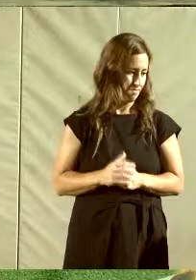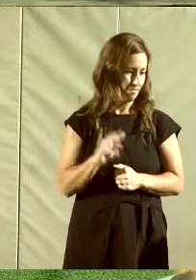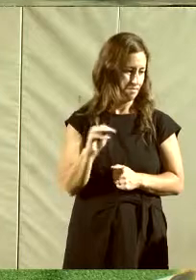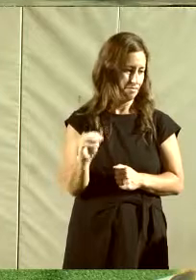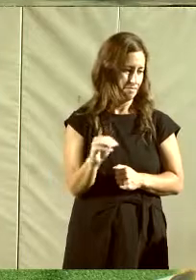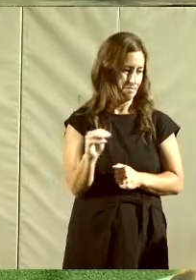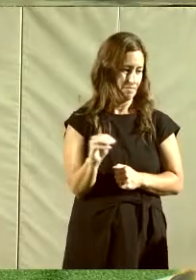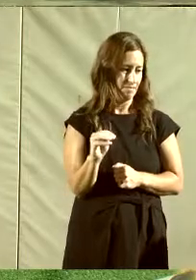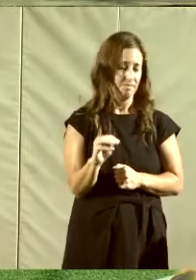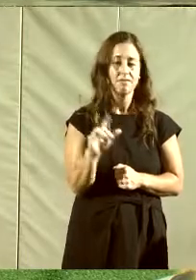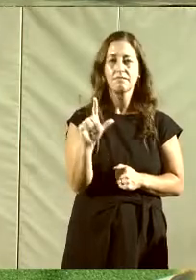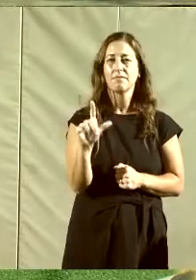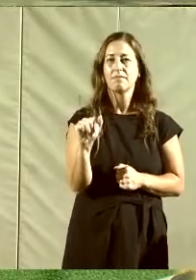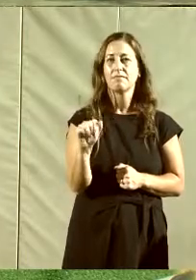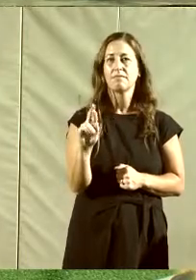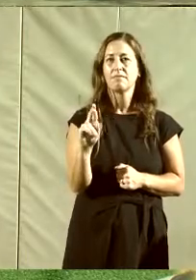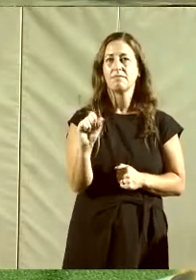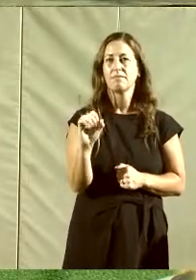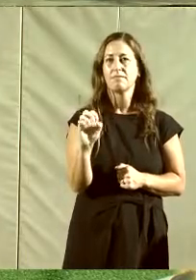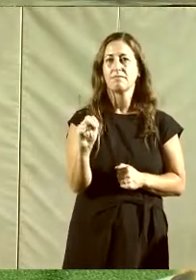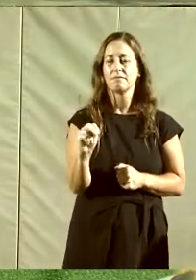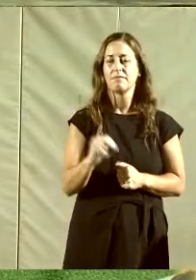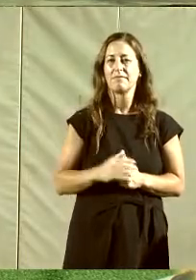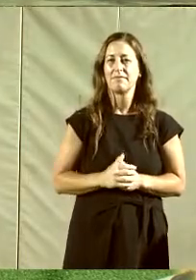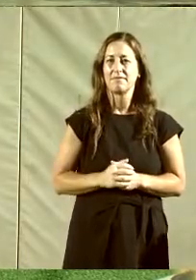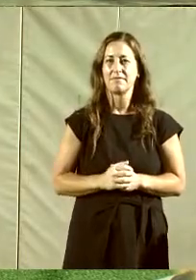Morgan Isabel Larson.